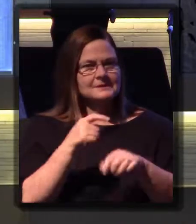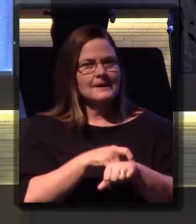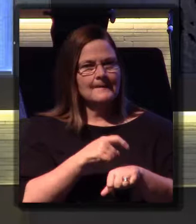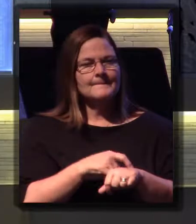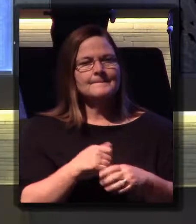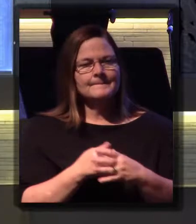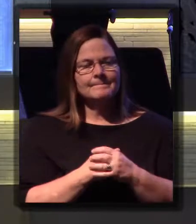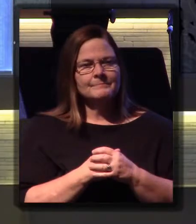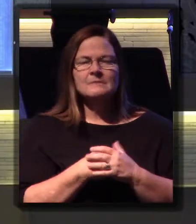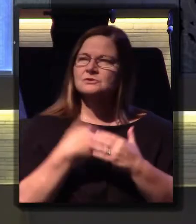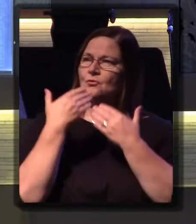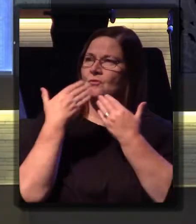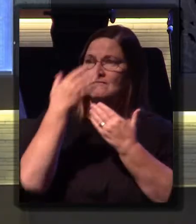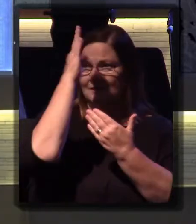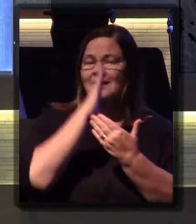through this trial.